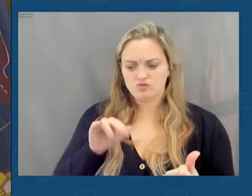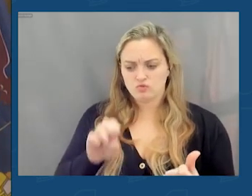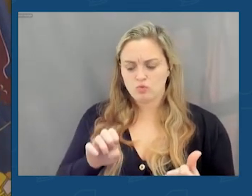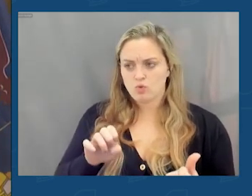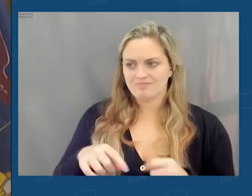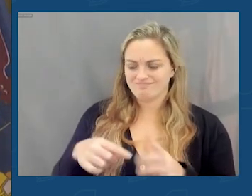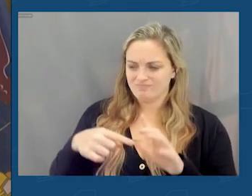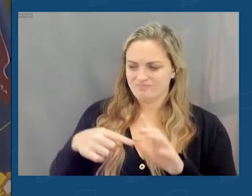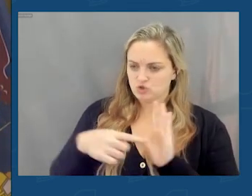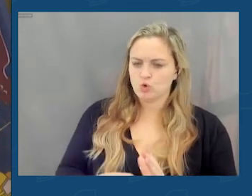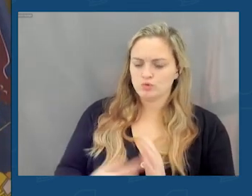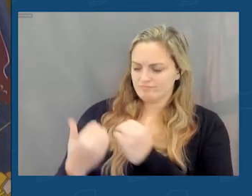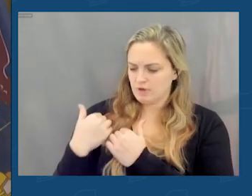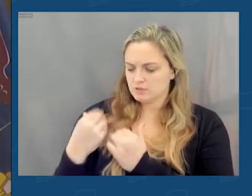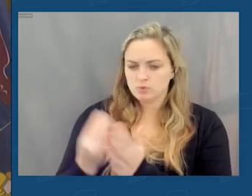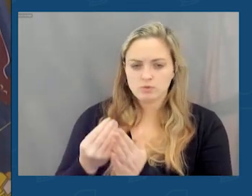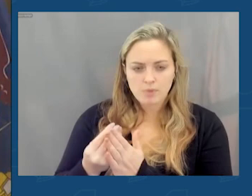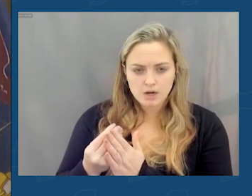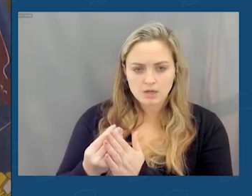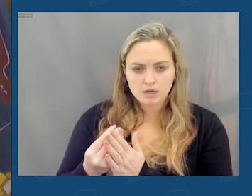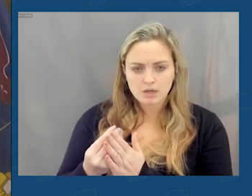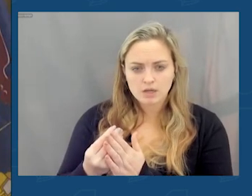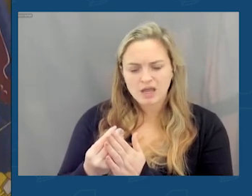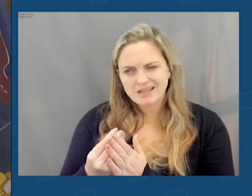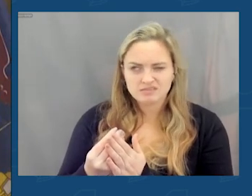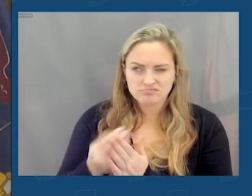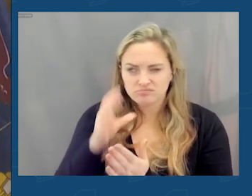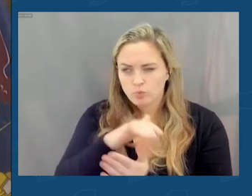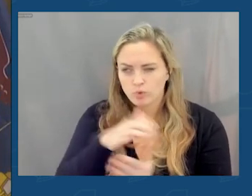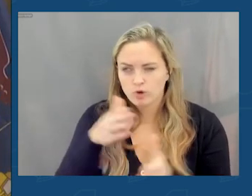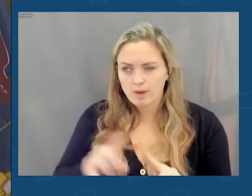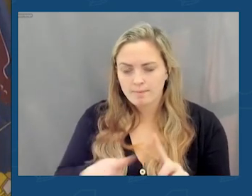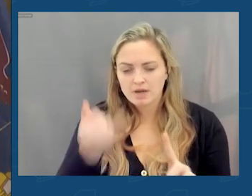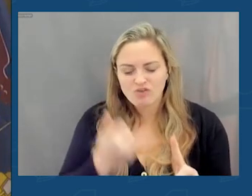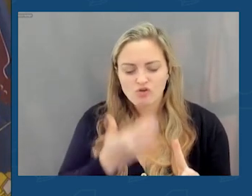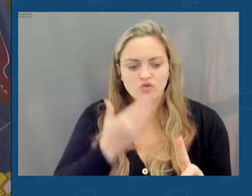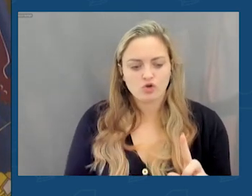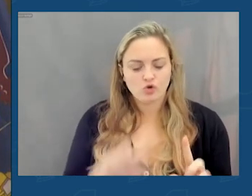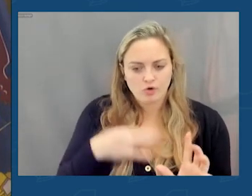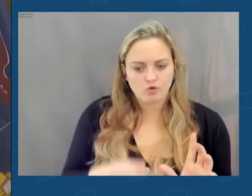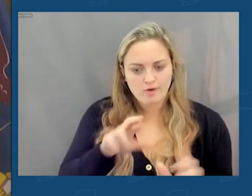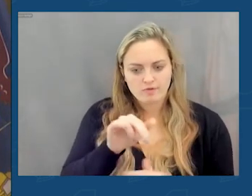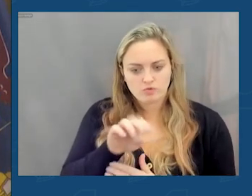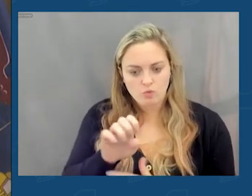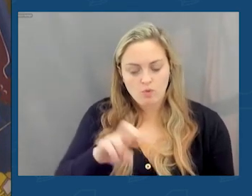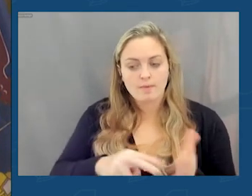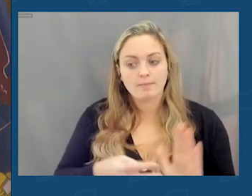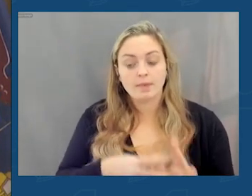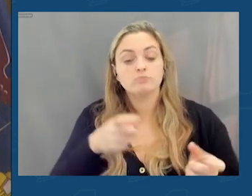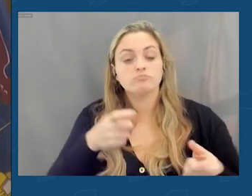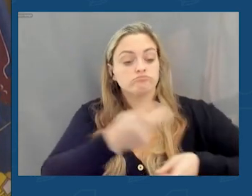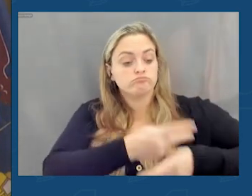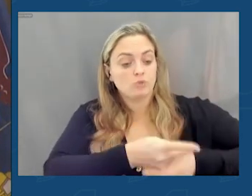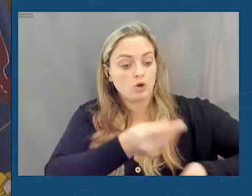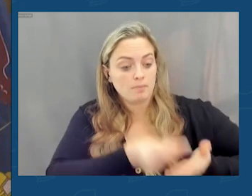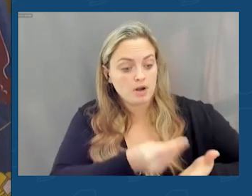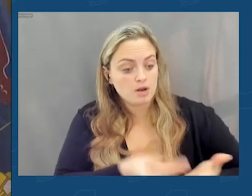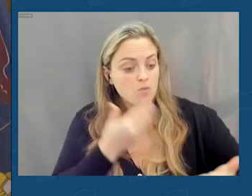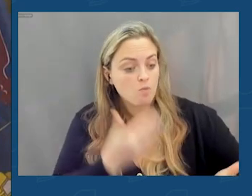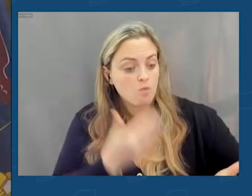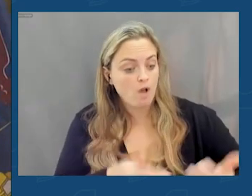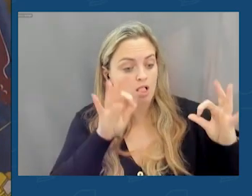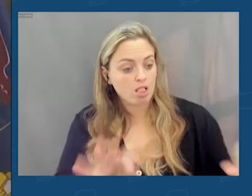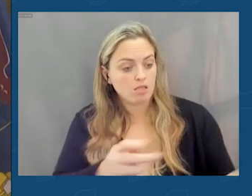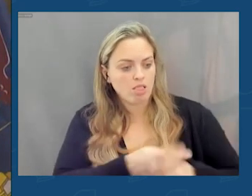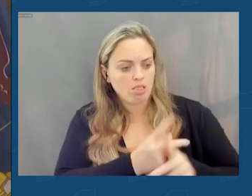with your money. It's sort of a arbitrary way, but they'll say, well, if you have a good credit score, that means you manage your money well, that will let you take out loans.